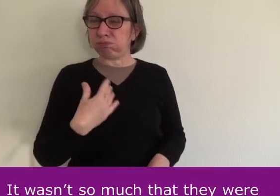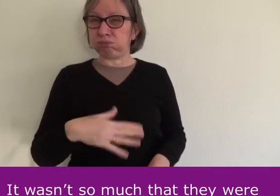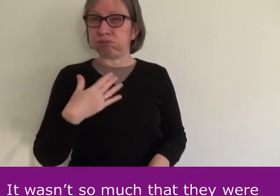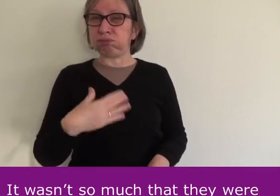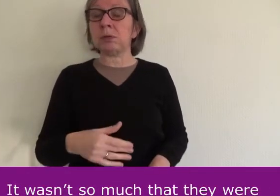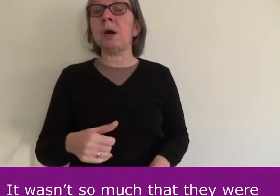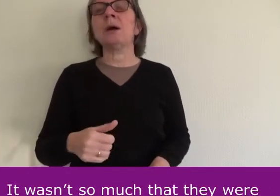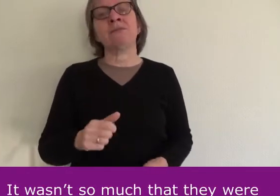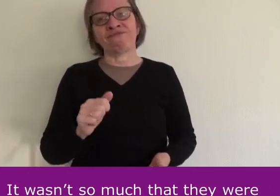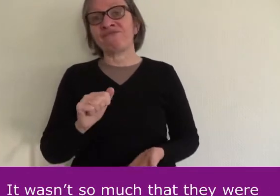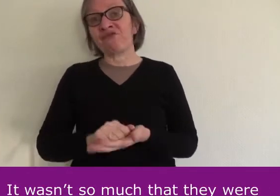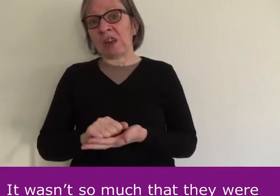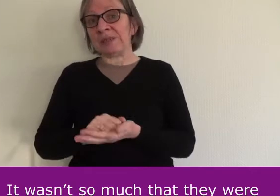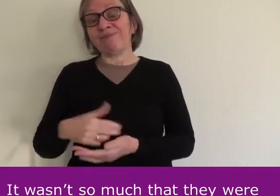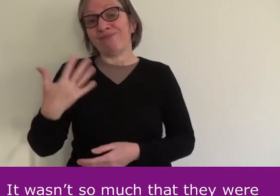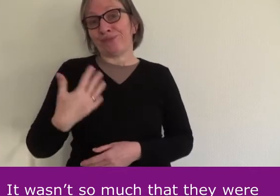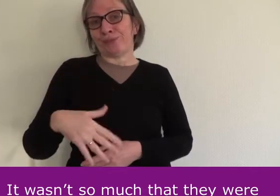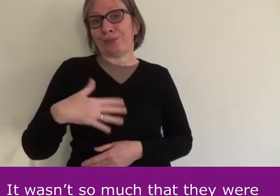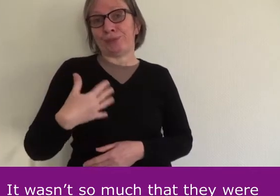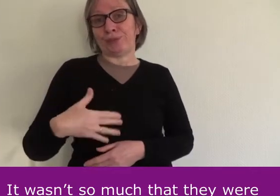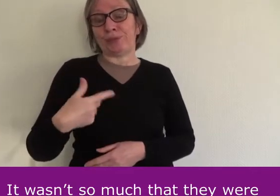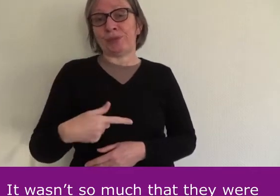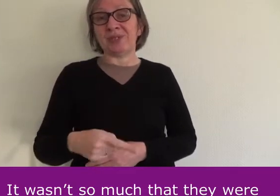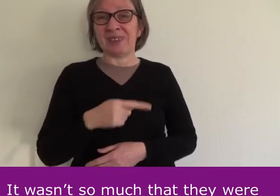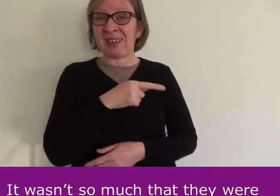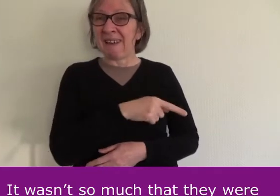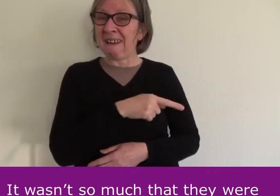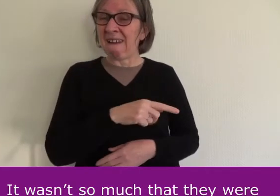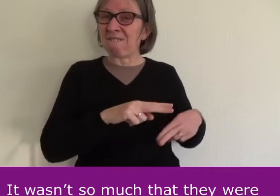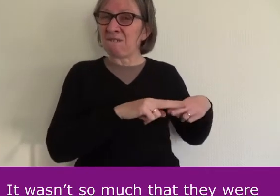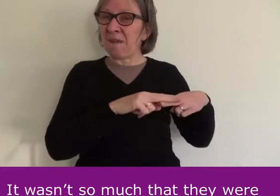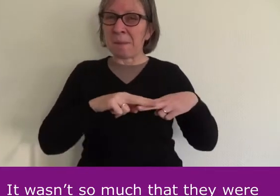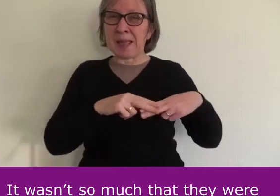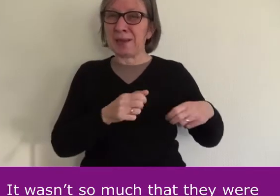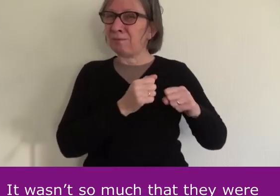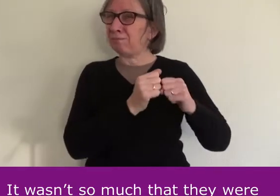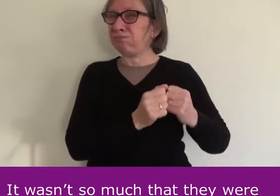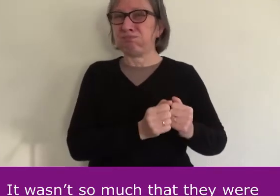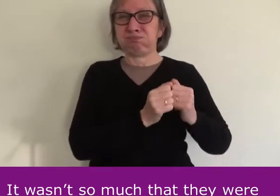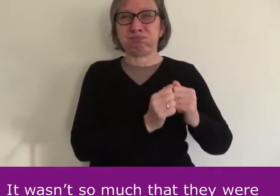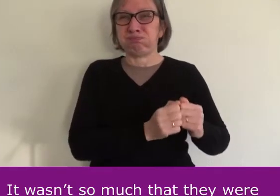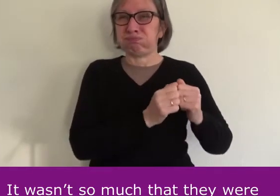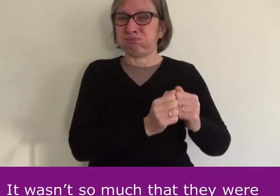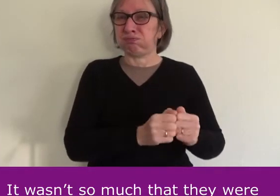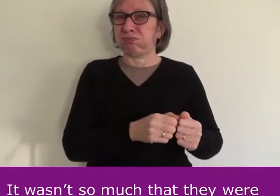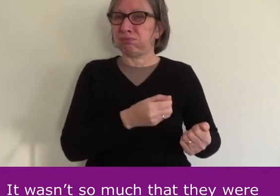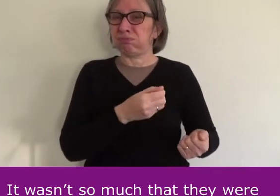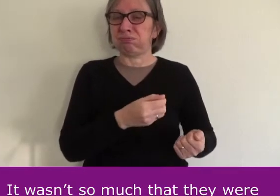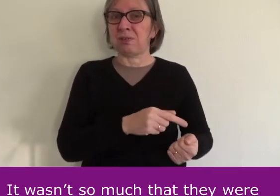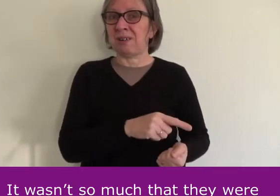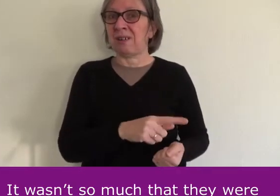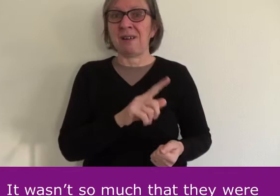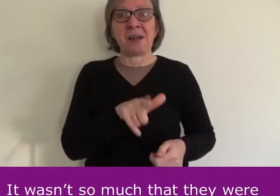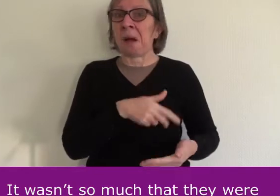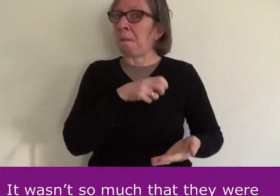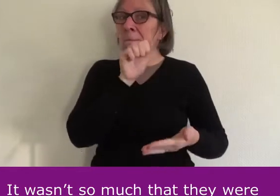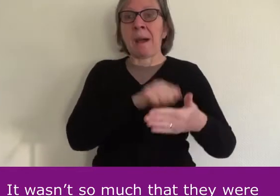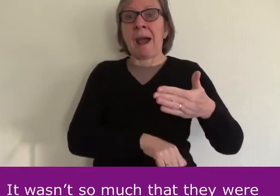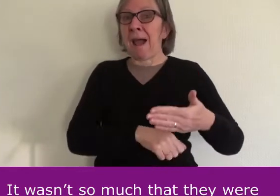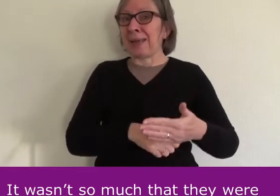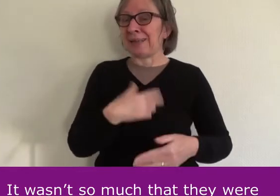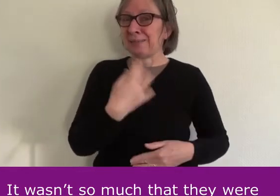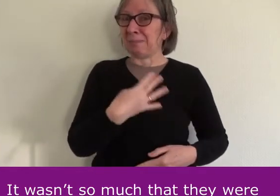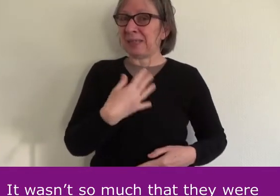costly, though they were, of course. To a family like his, they were riches beyond their means, beyond